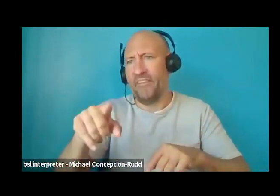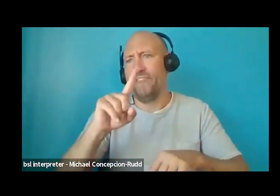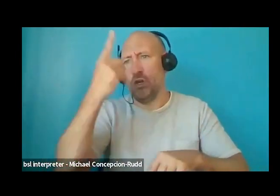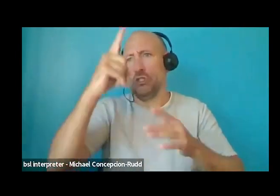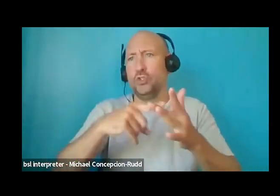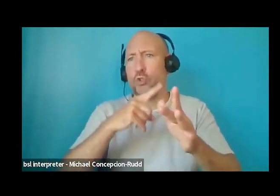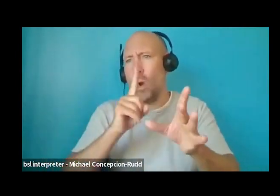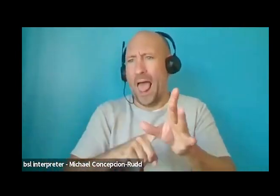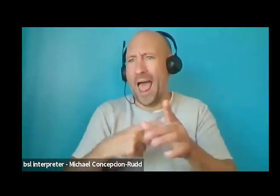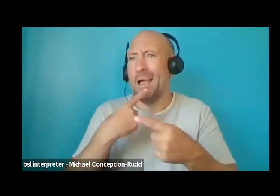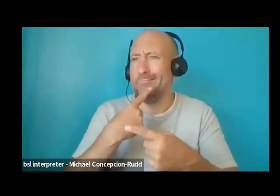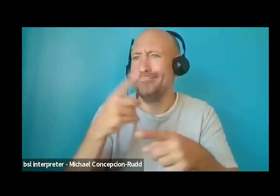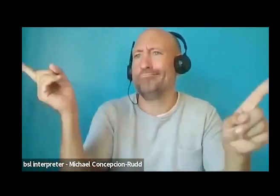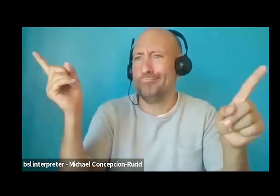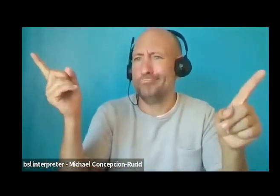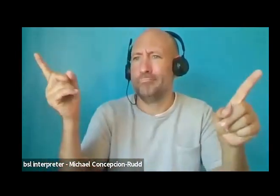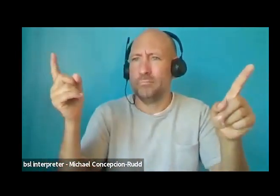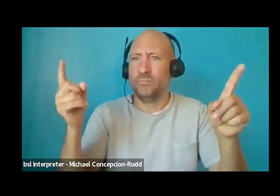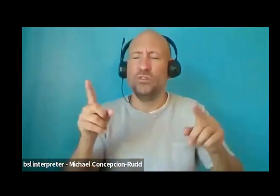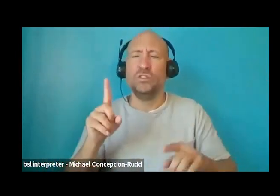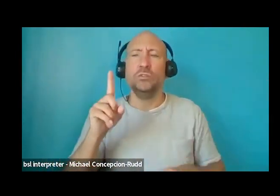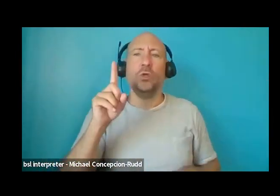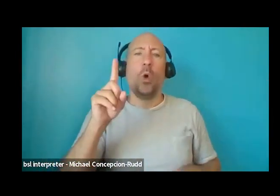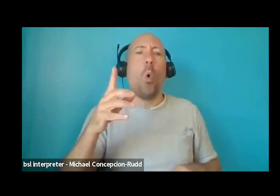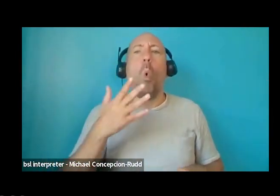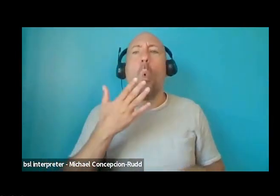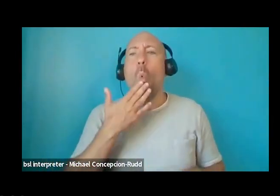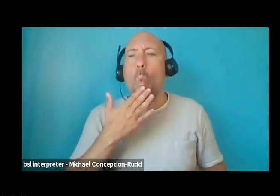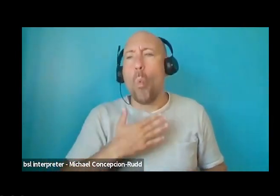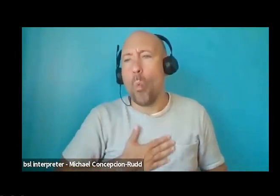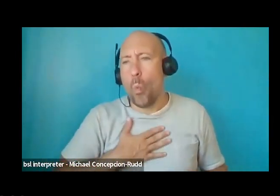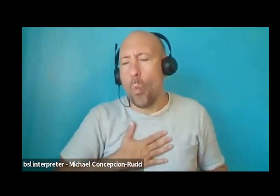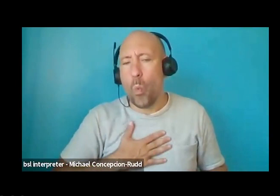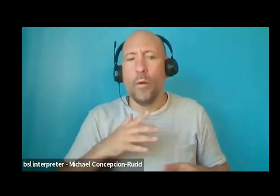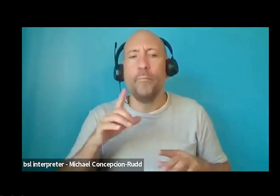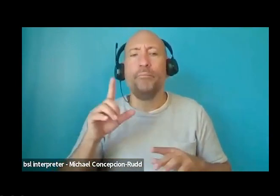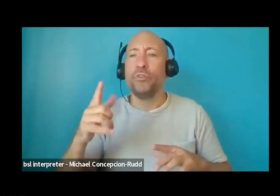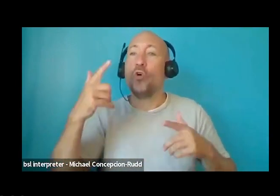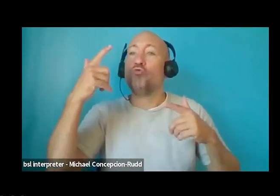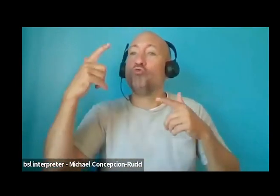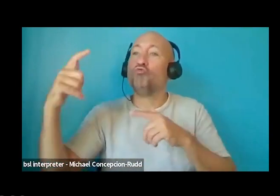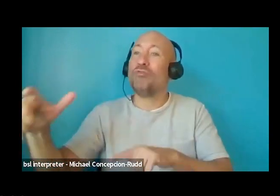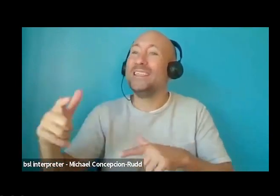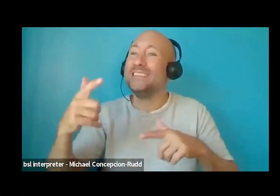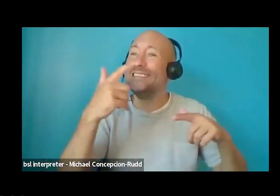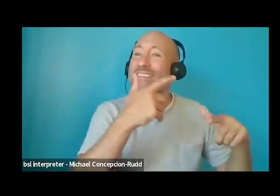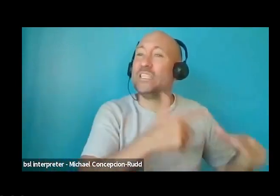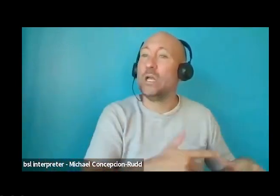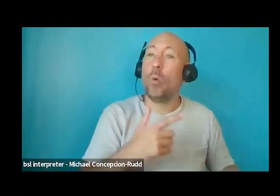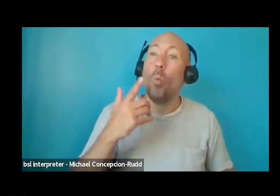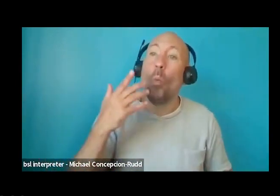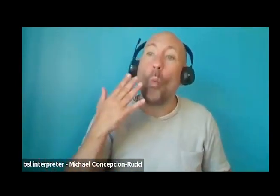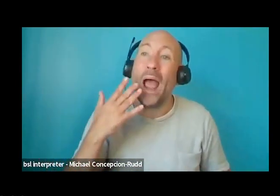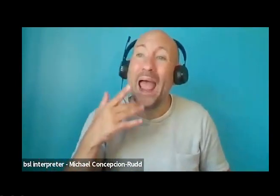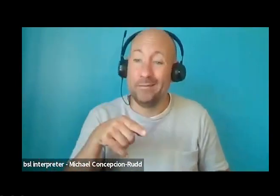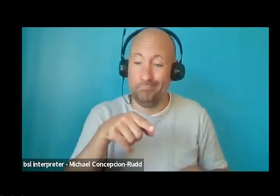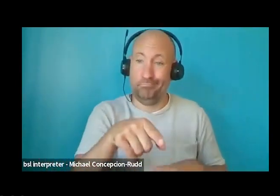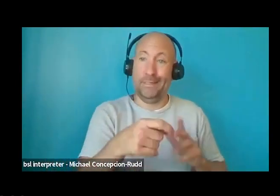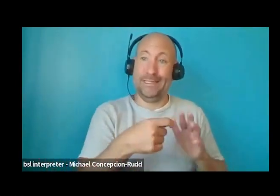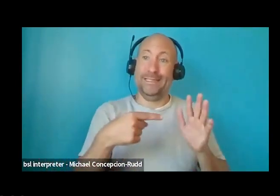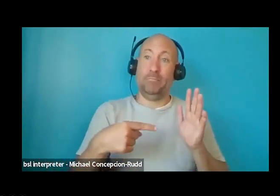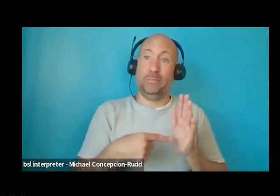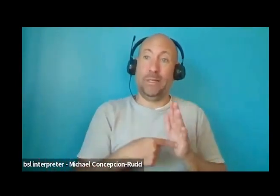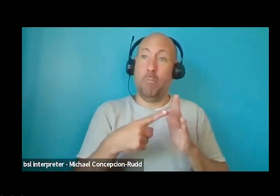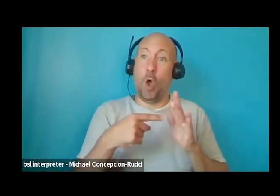And I forgot to include, apologies, that the residency should take place in September and October of